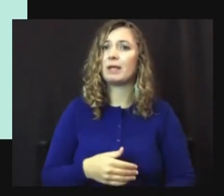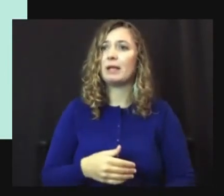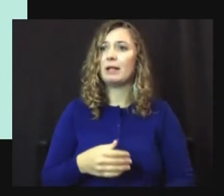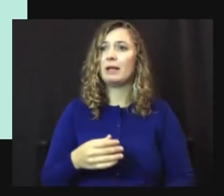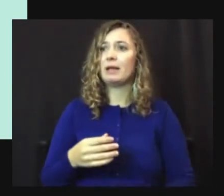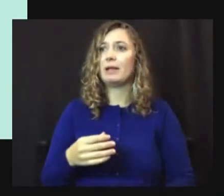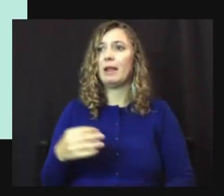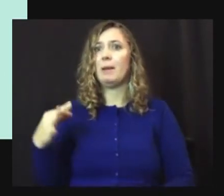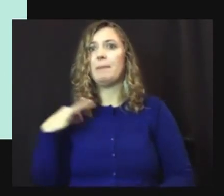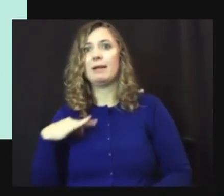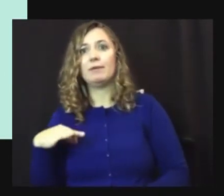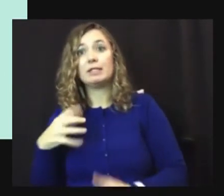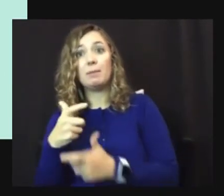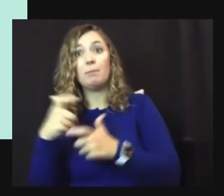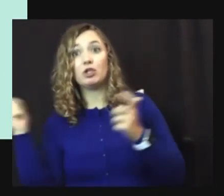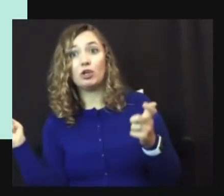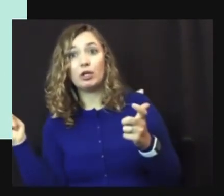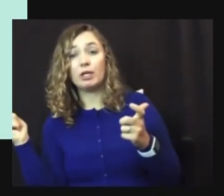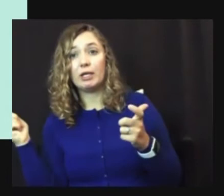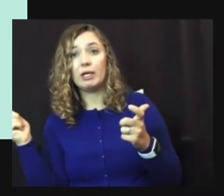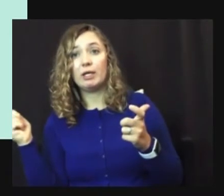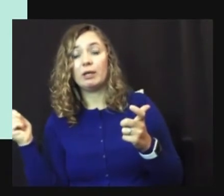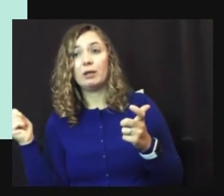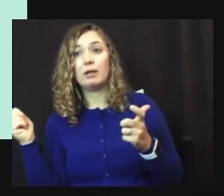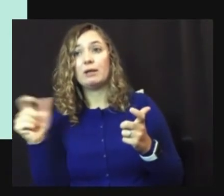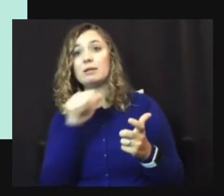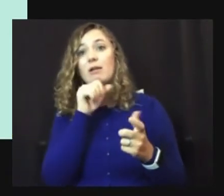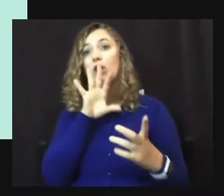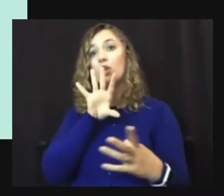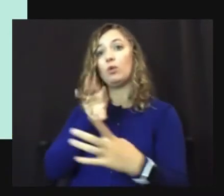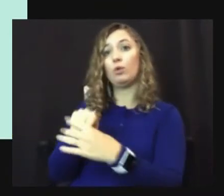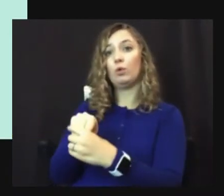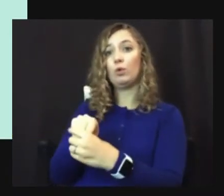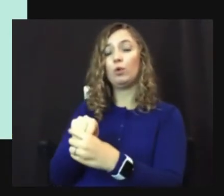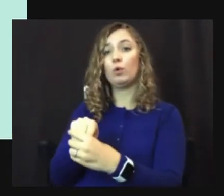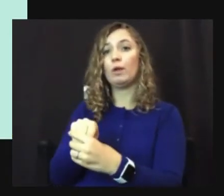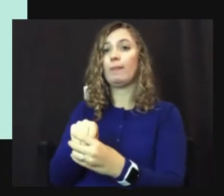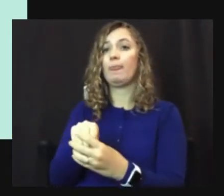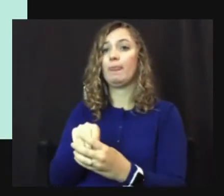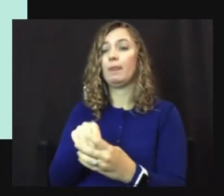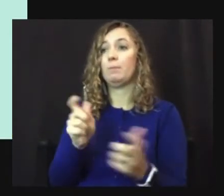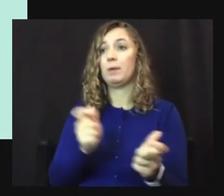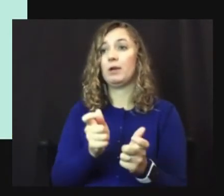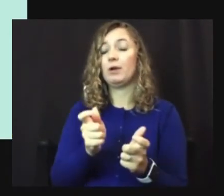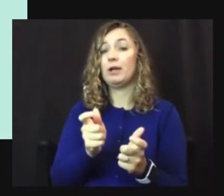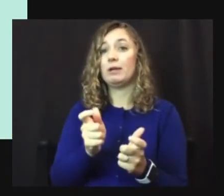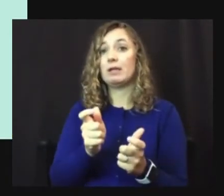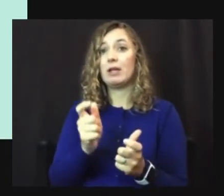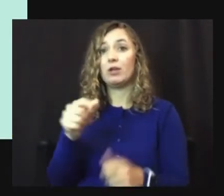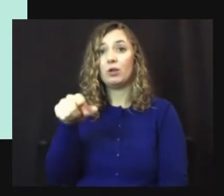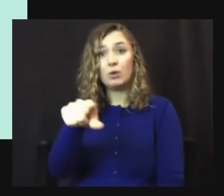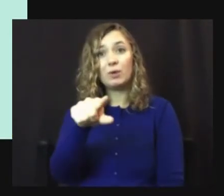include us. And now you're telling our children from